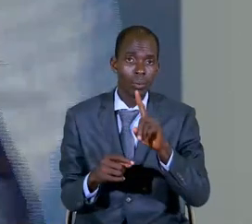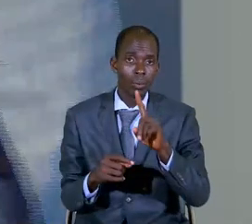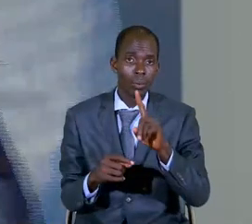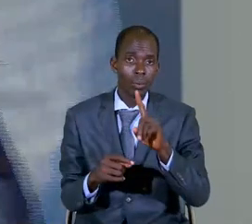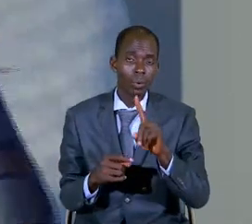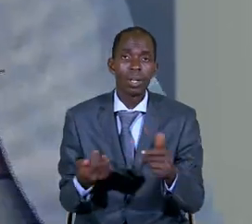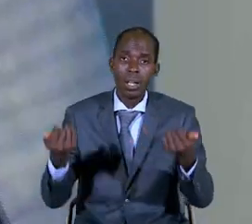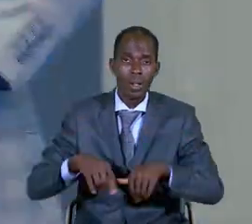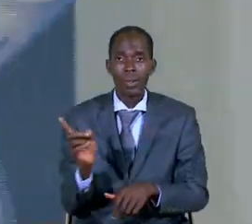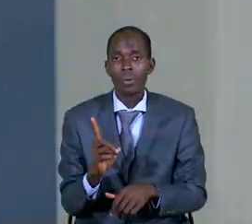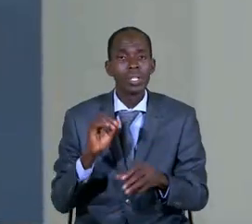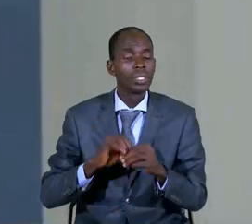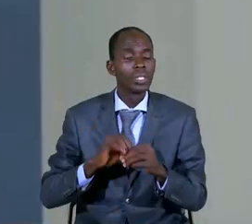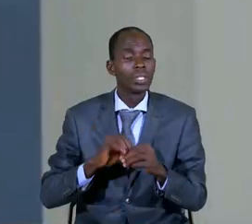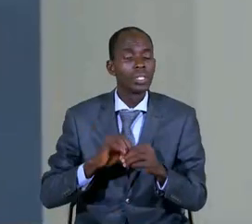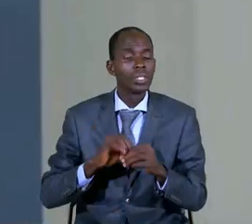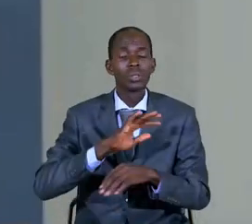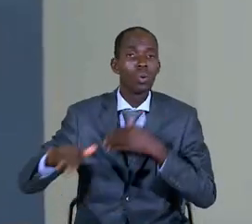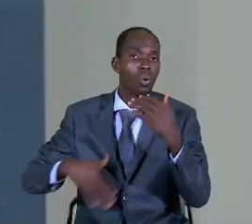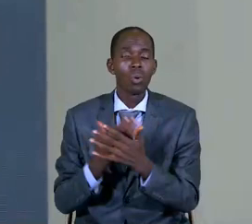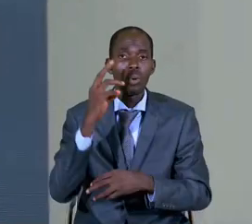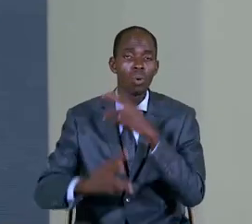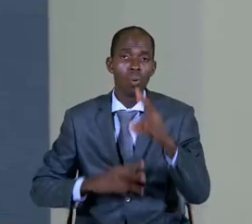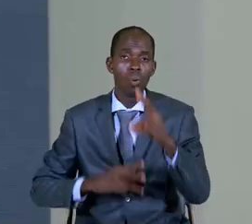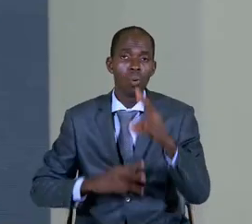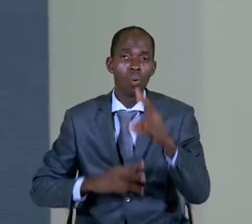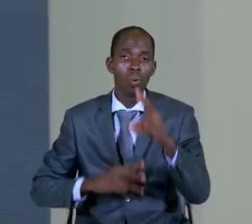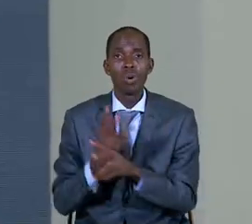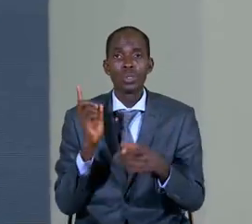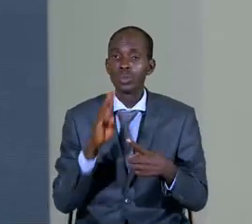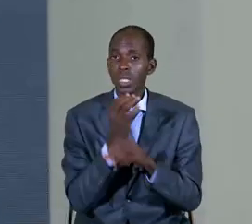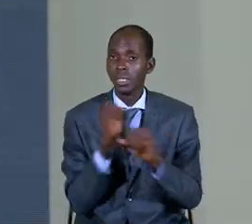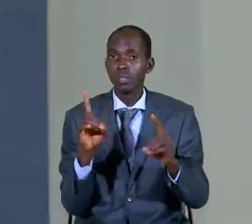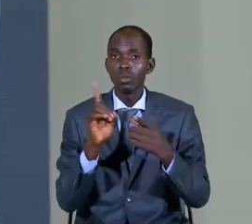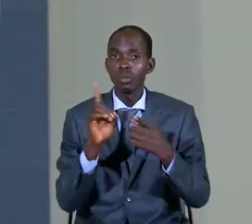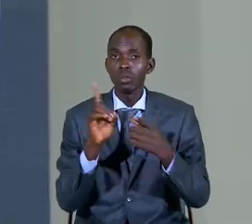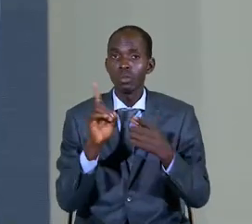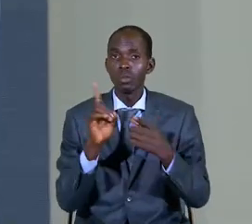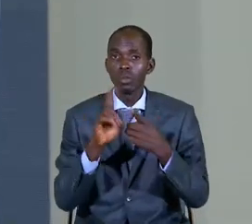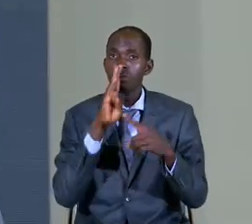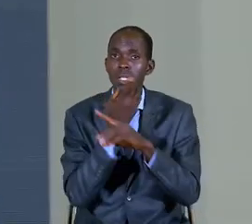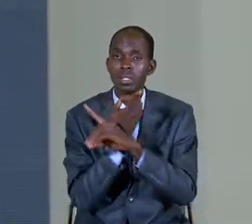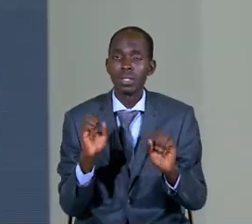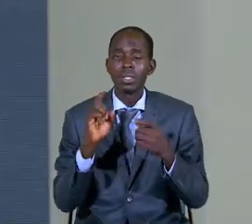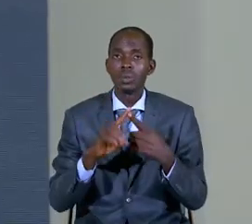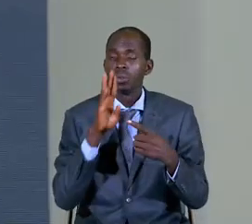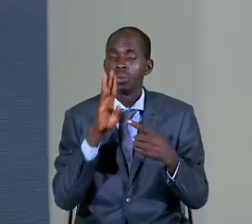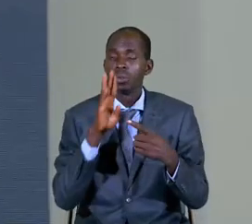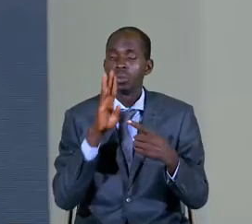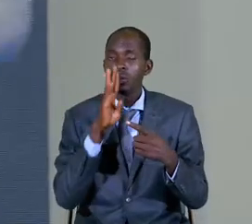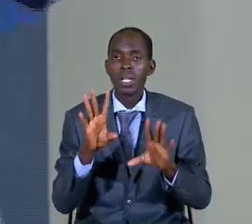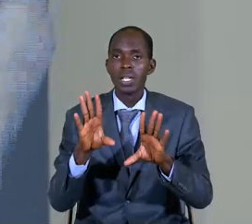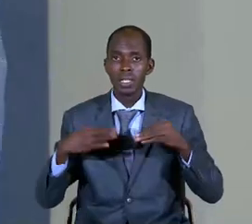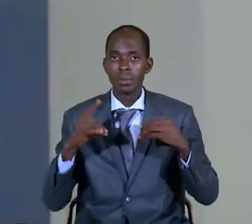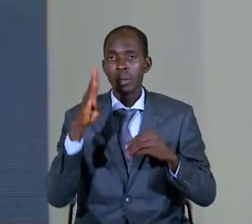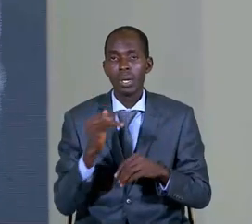the whole wide world to be saved, to be delivered, to be accepted by God, to